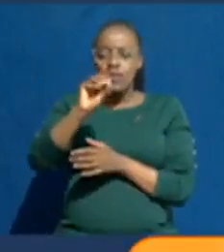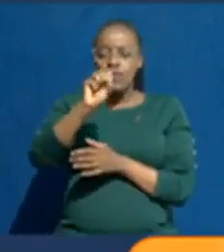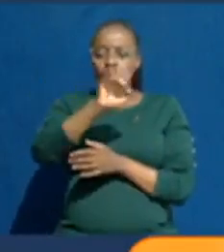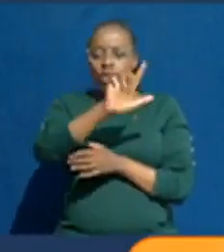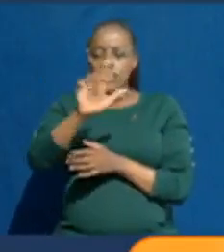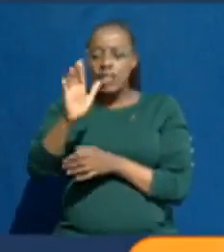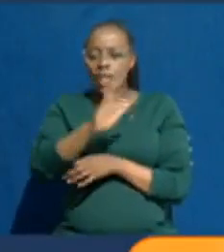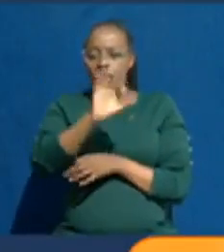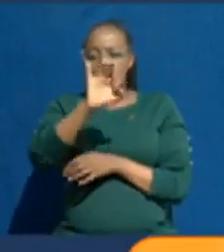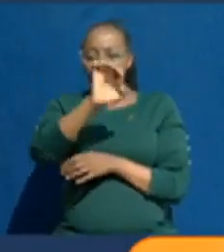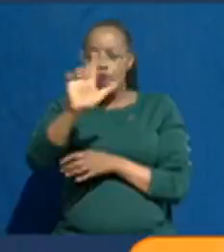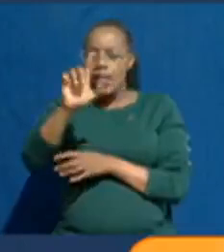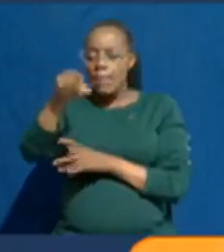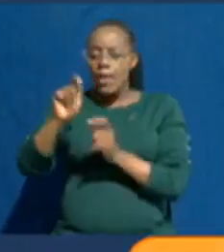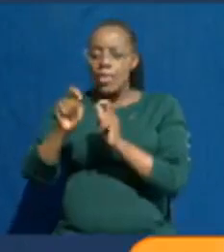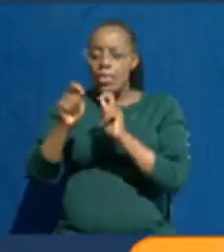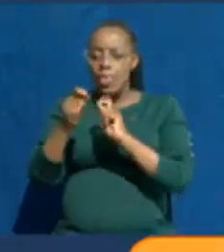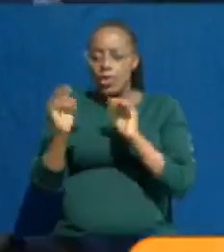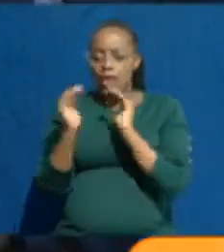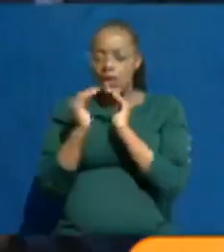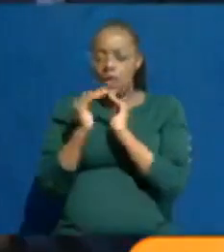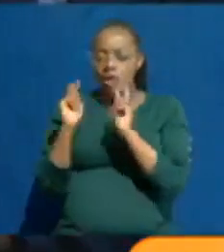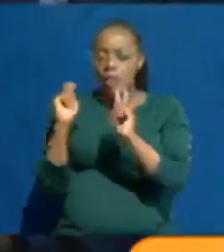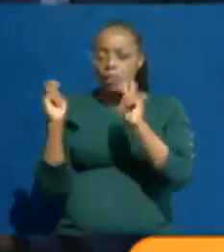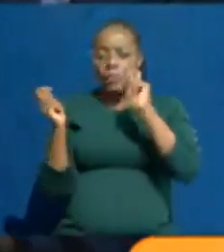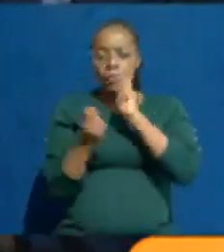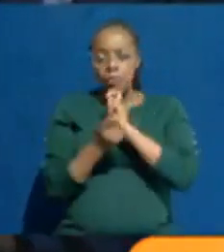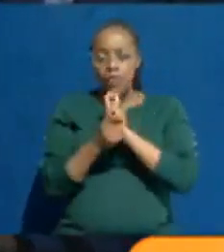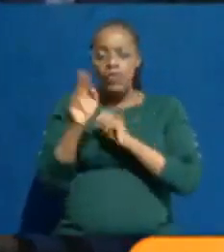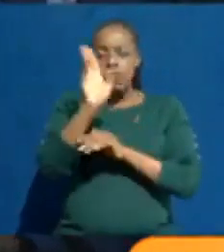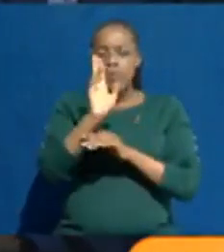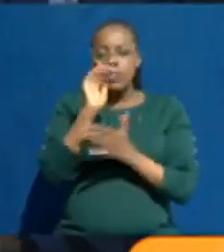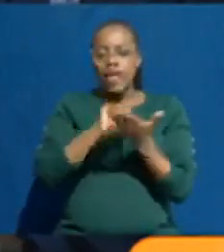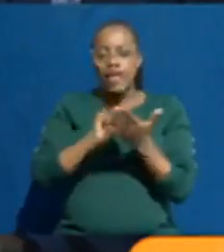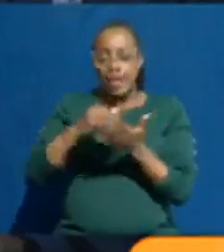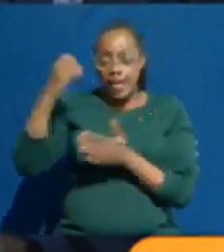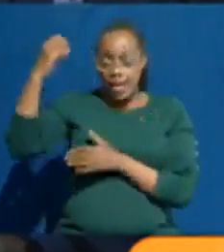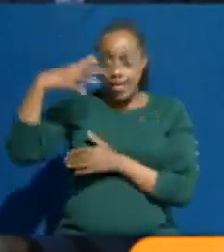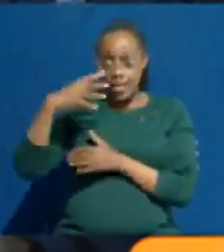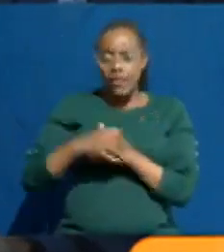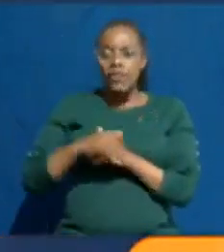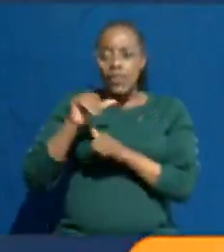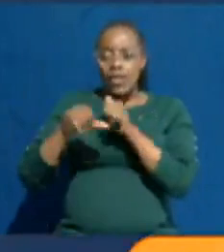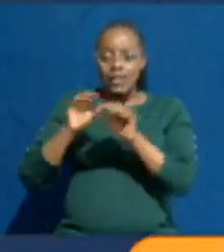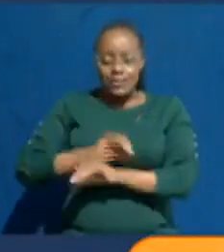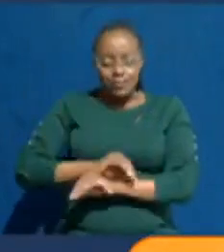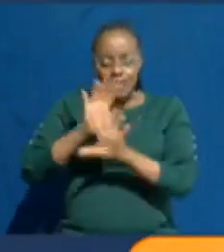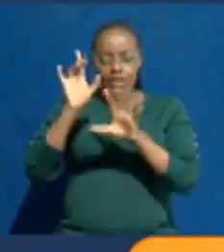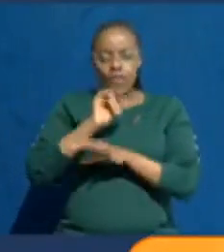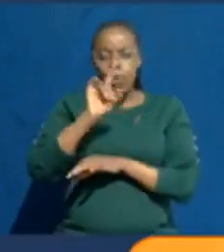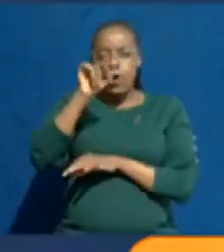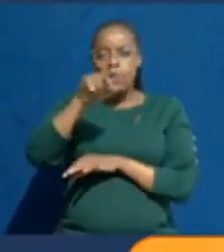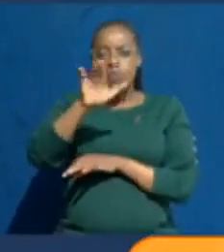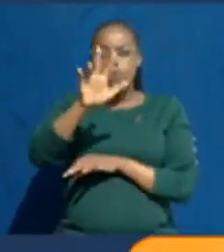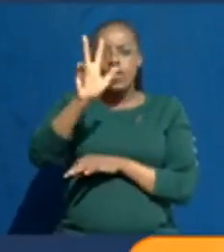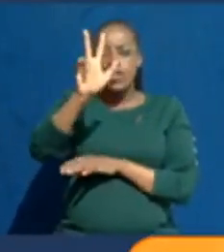We must accelerate a just, equitable transition to renewables. The science is clear. The 1.5